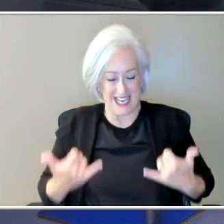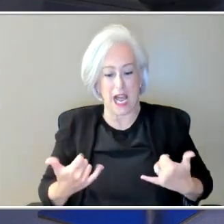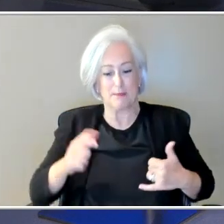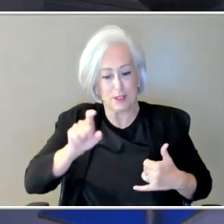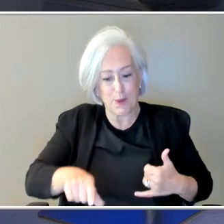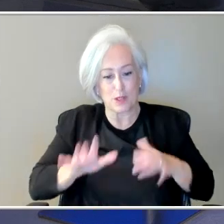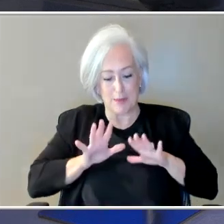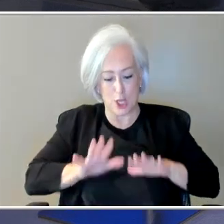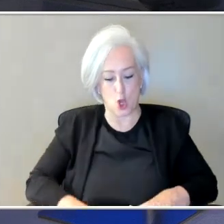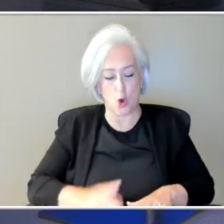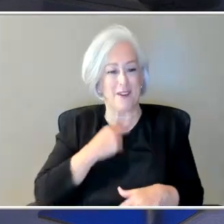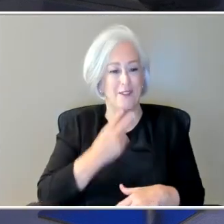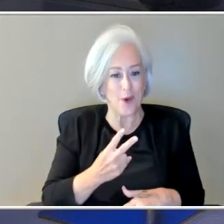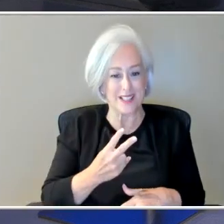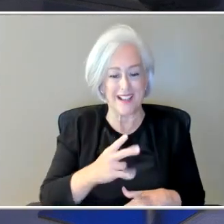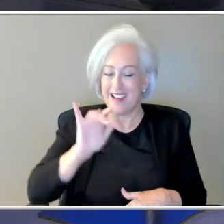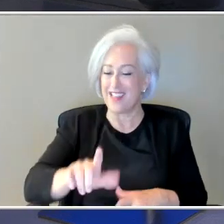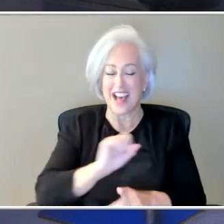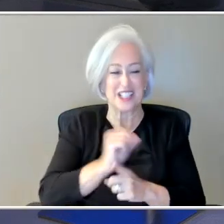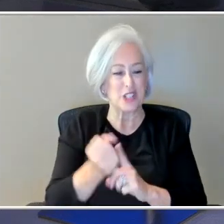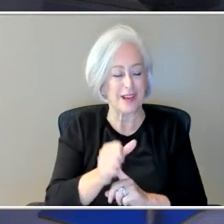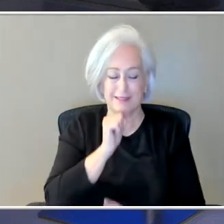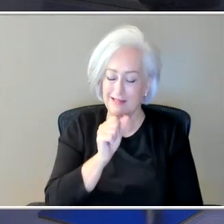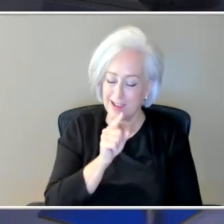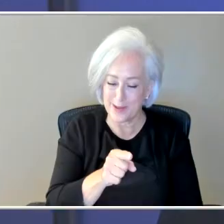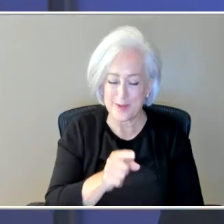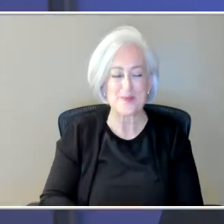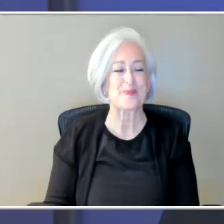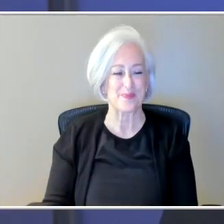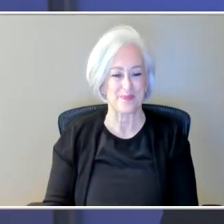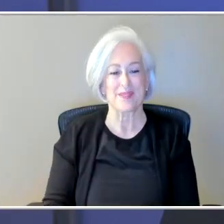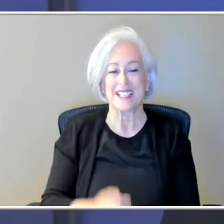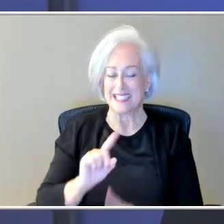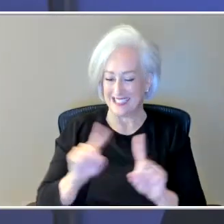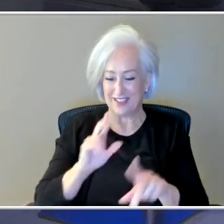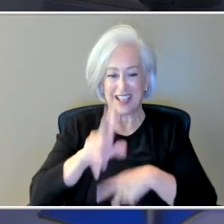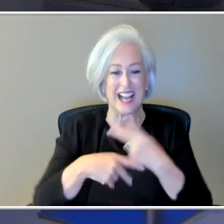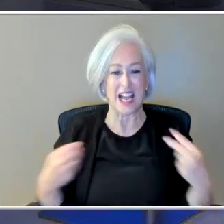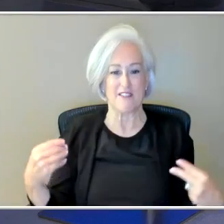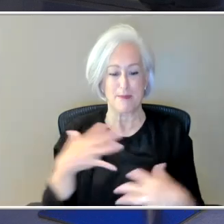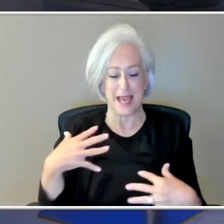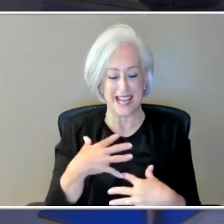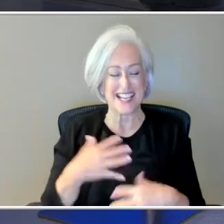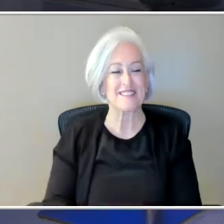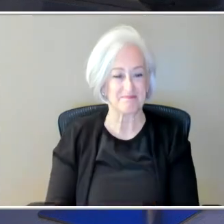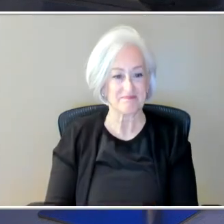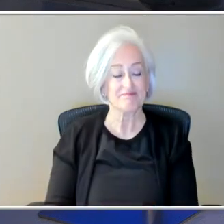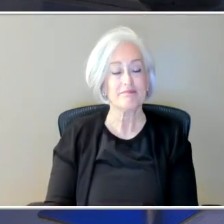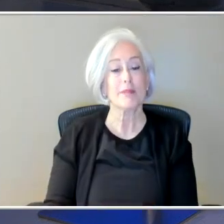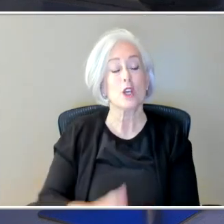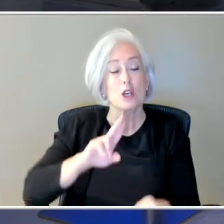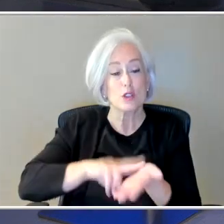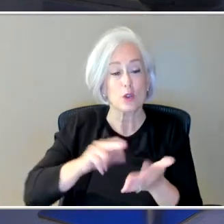calming voice, and it was not the case in this time. Not at all. Yeah, different kind of panic. Different type of panic. So nurse navigators, they're typically